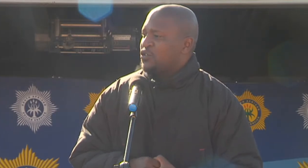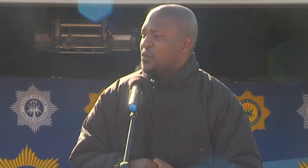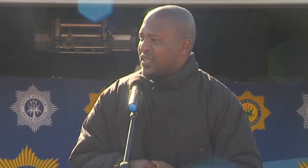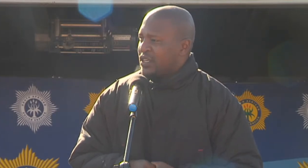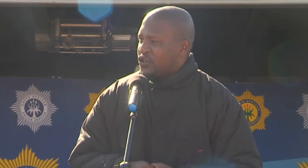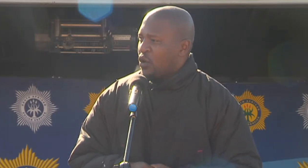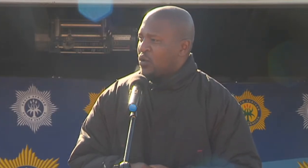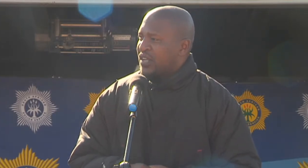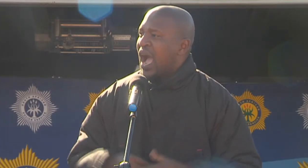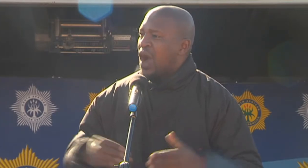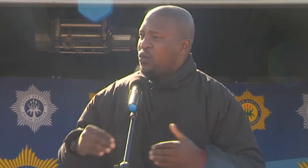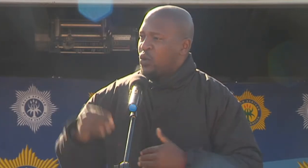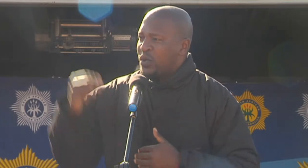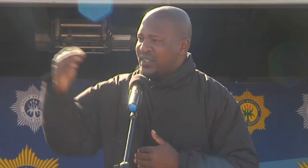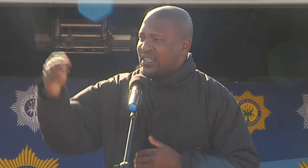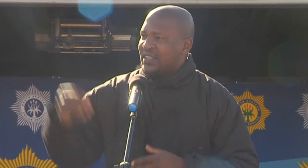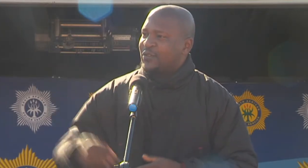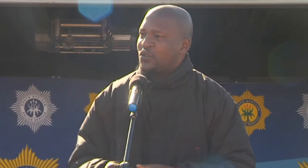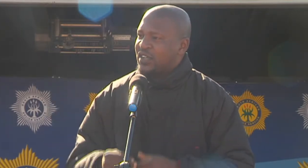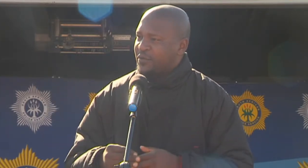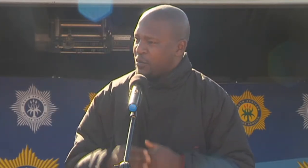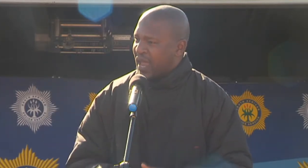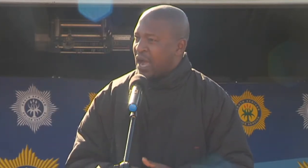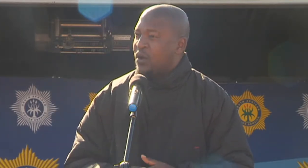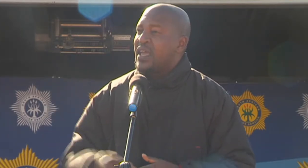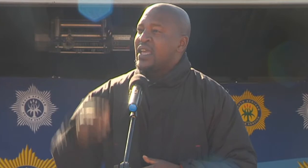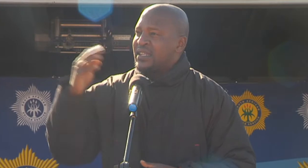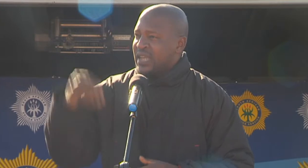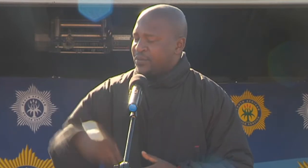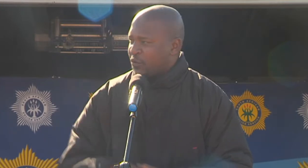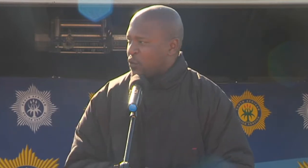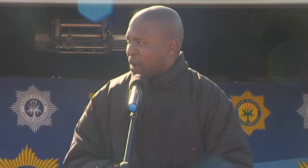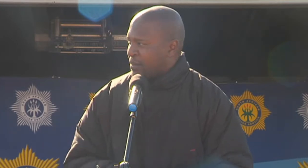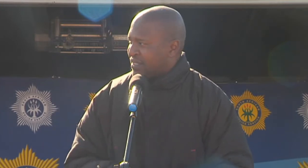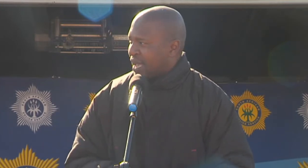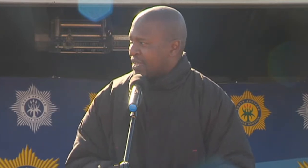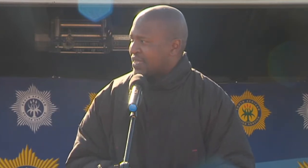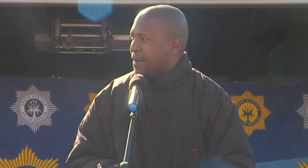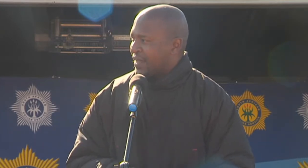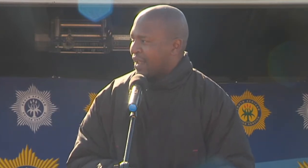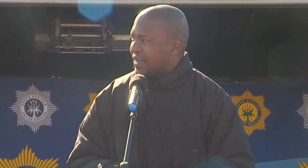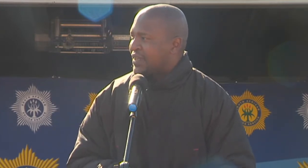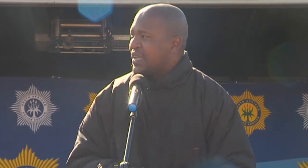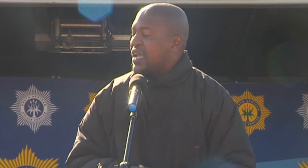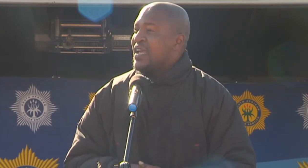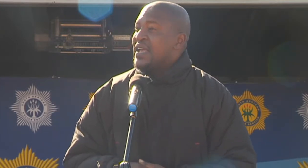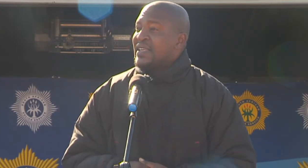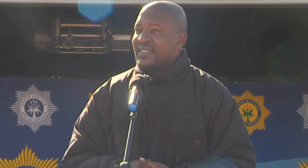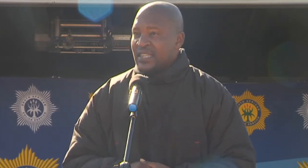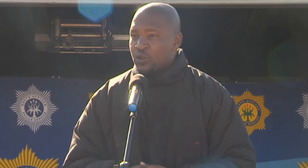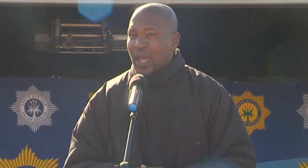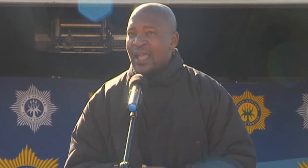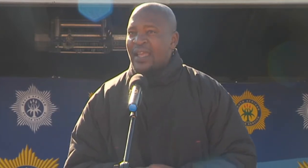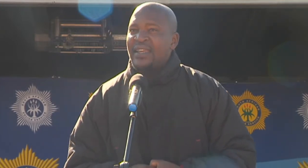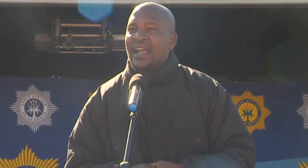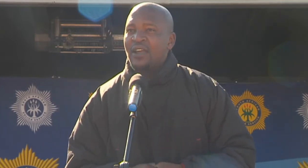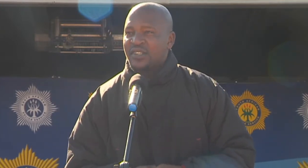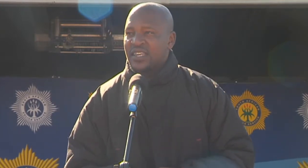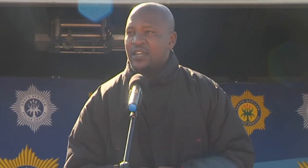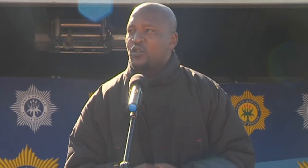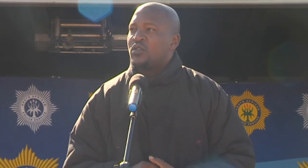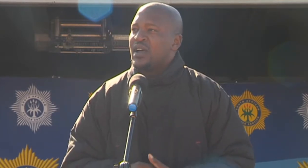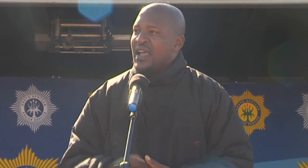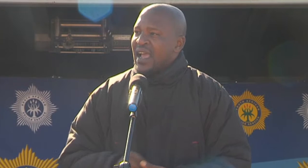efforts into making sure ukuthi how will we see the future from now in terms of ukubambisana sabahlali. Zizwakele